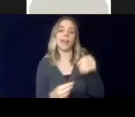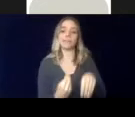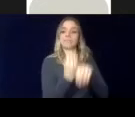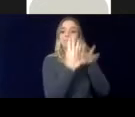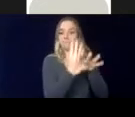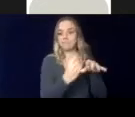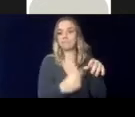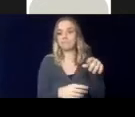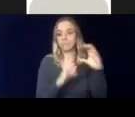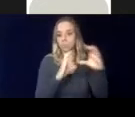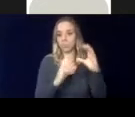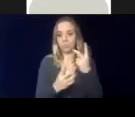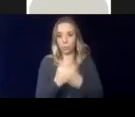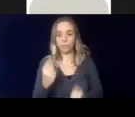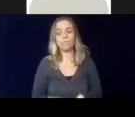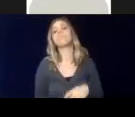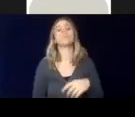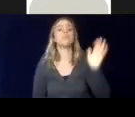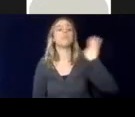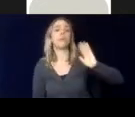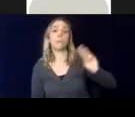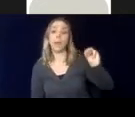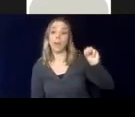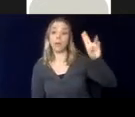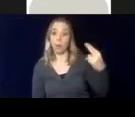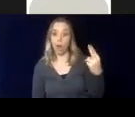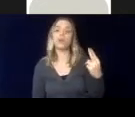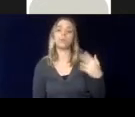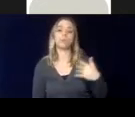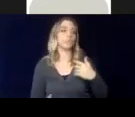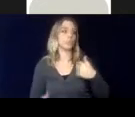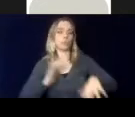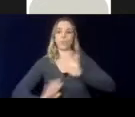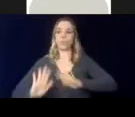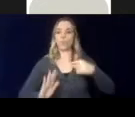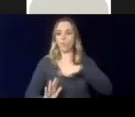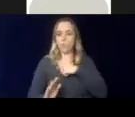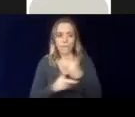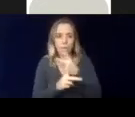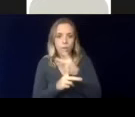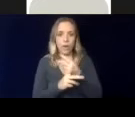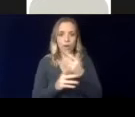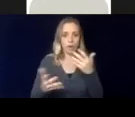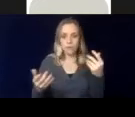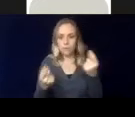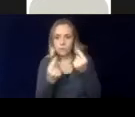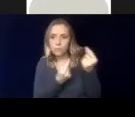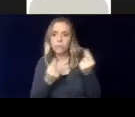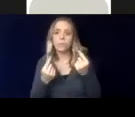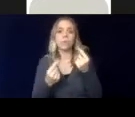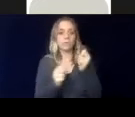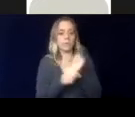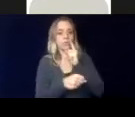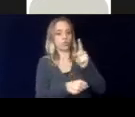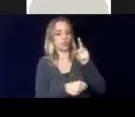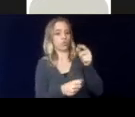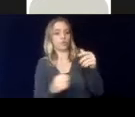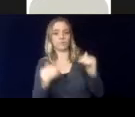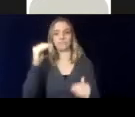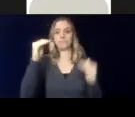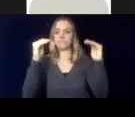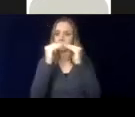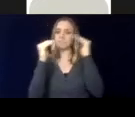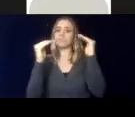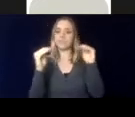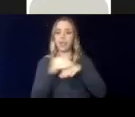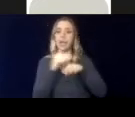So back in March, we had to quickly figure out efforts to ensure equitable access for our